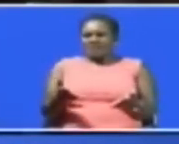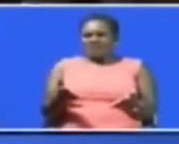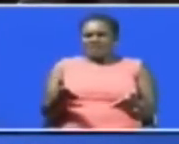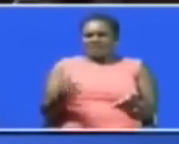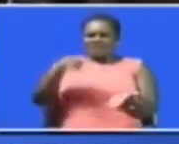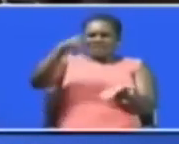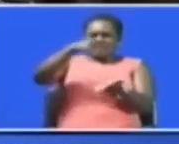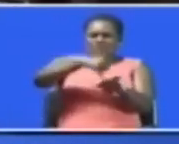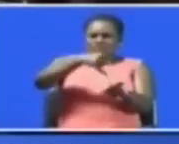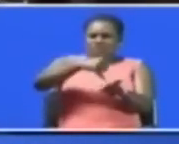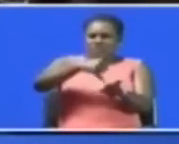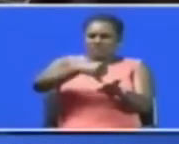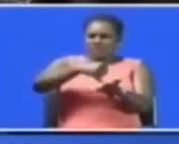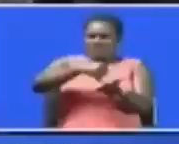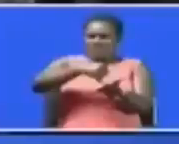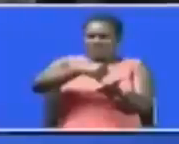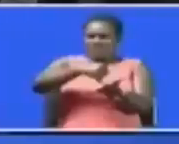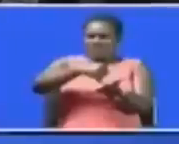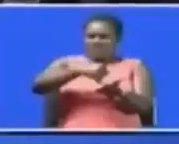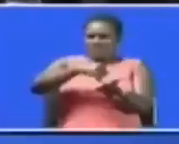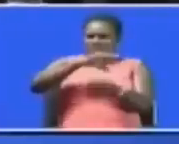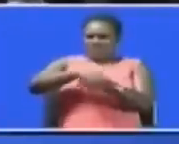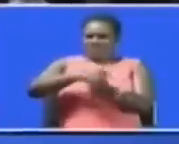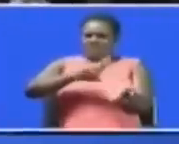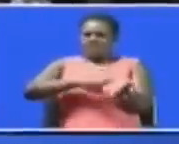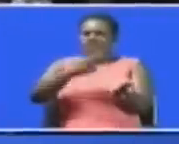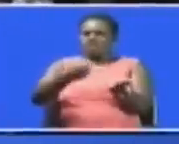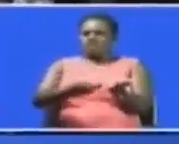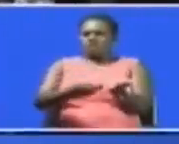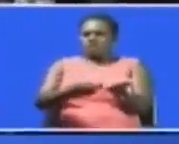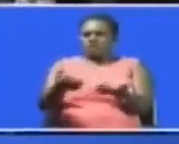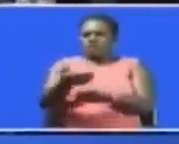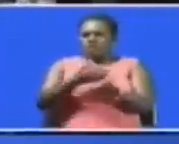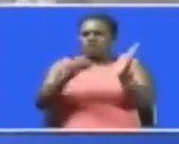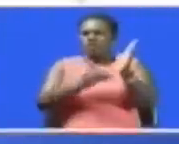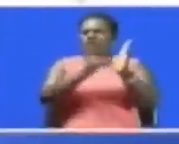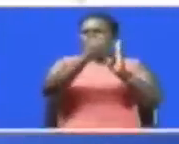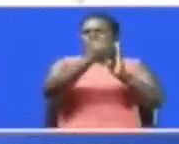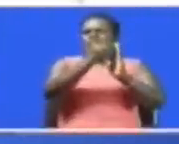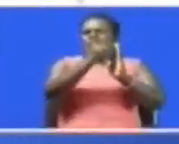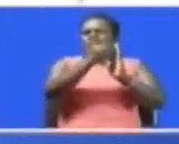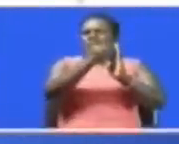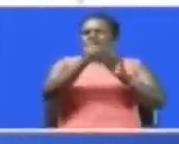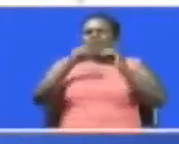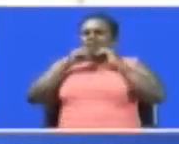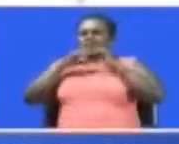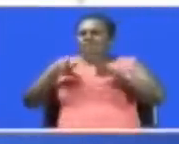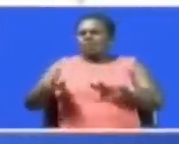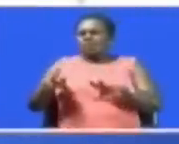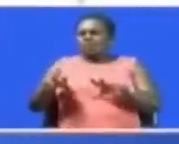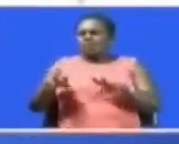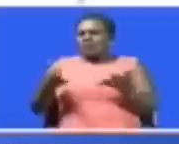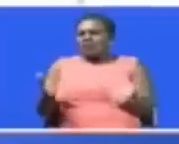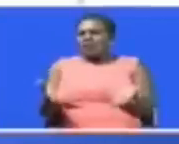If inclusivity was all about, you know, getting resources and getting economic development, you know, devolution as